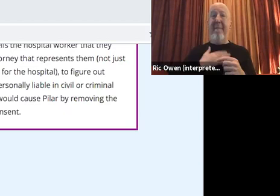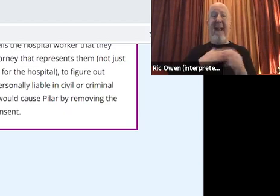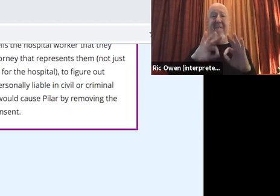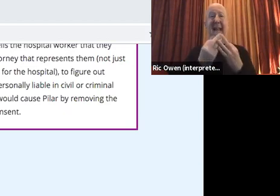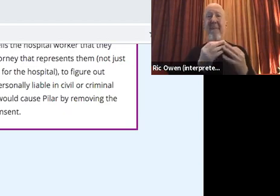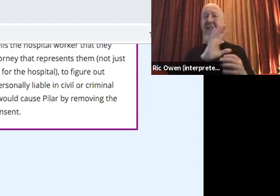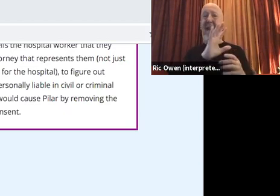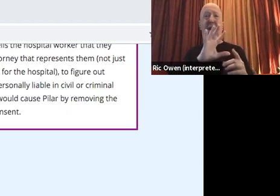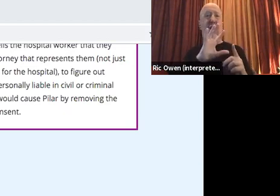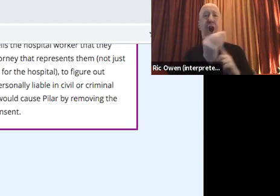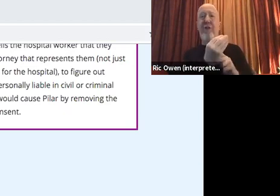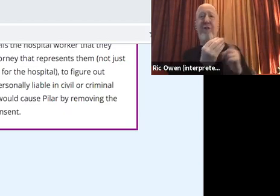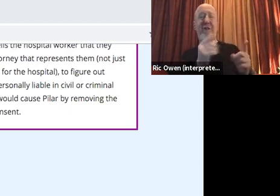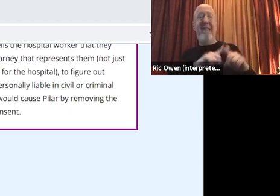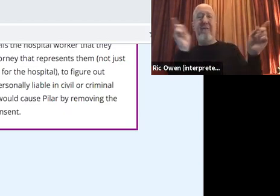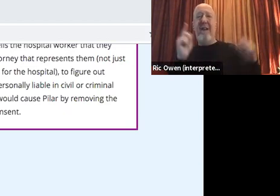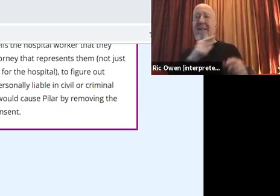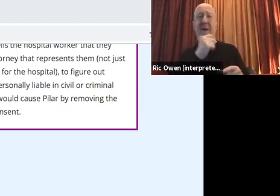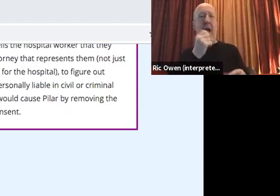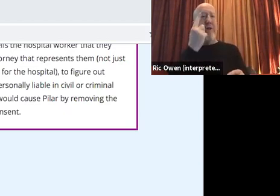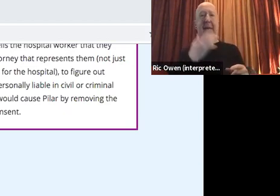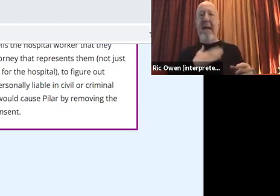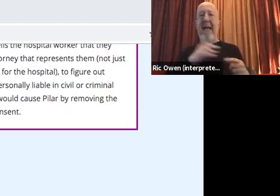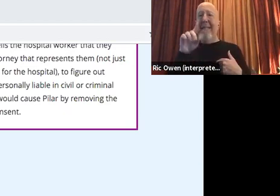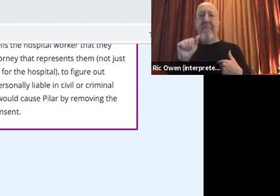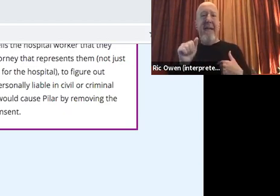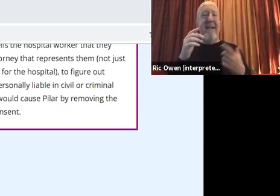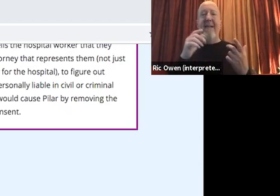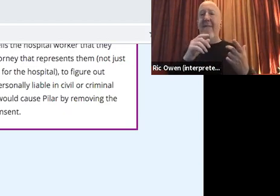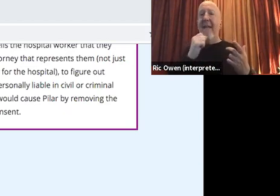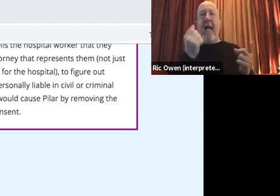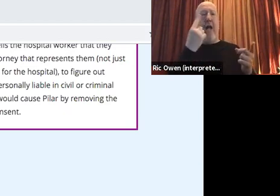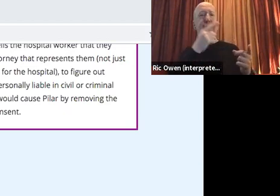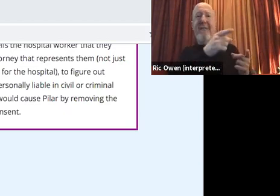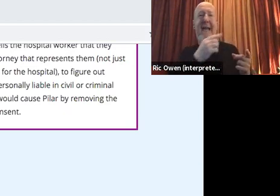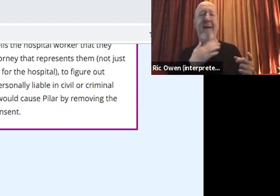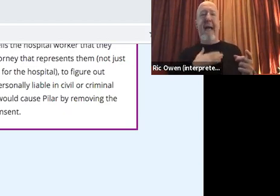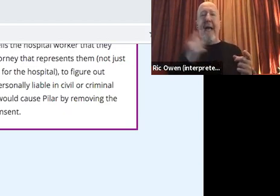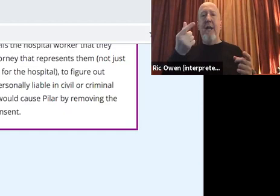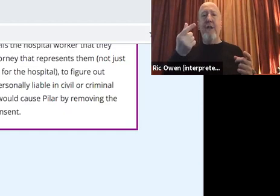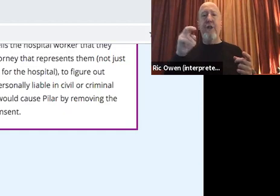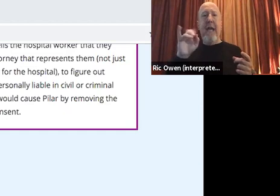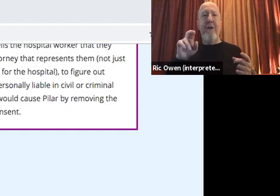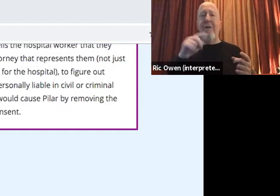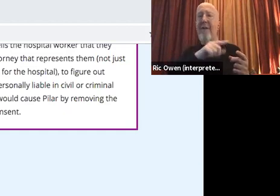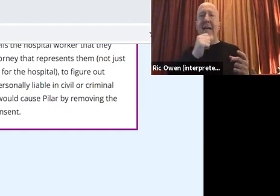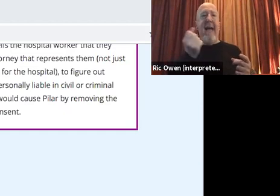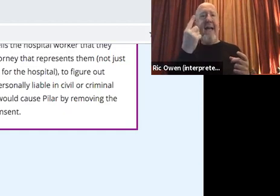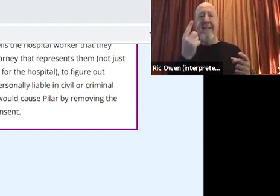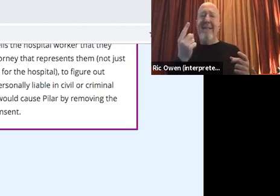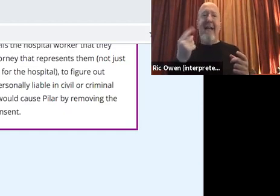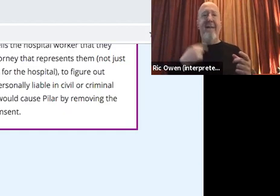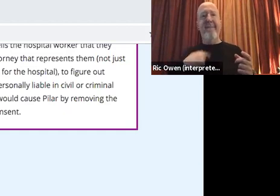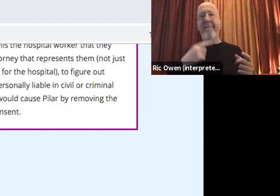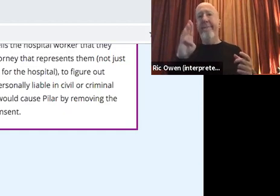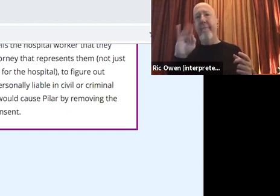our disability-related choices. Maybe they don't understand our gender or accept our orientation. You